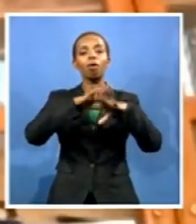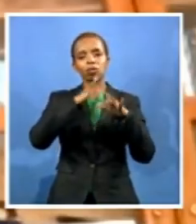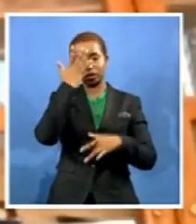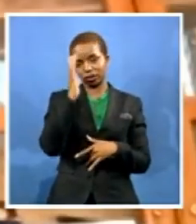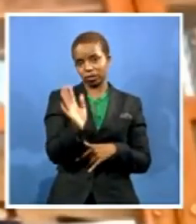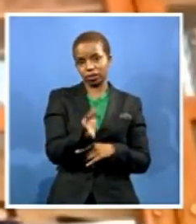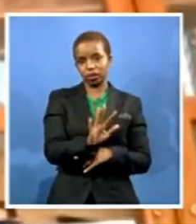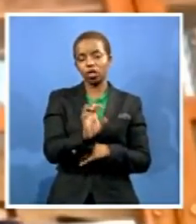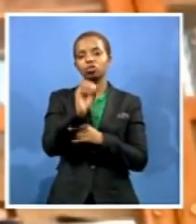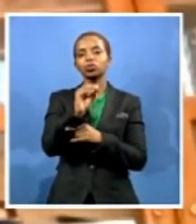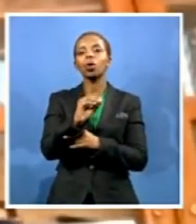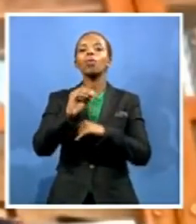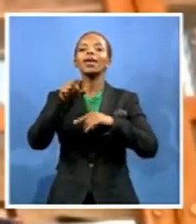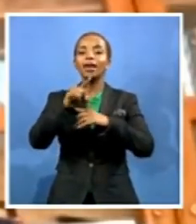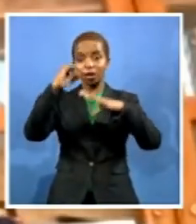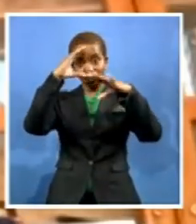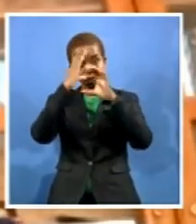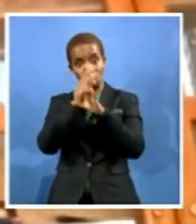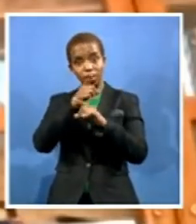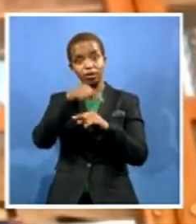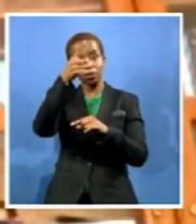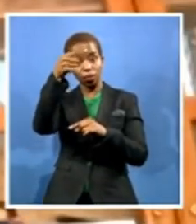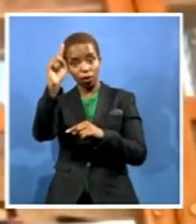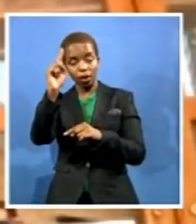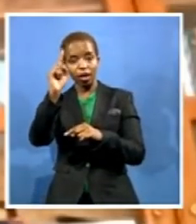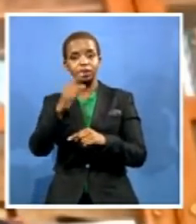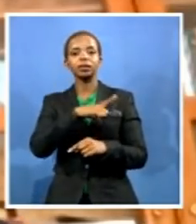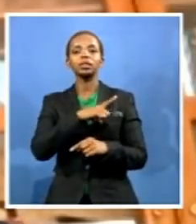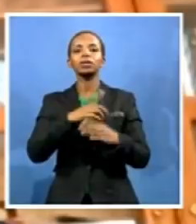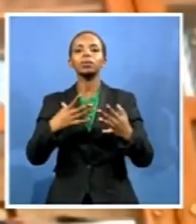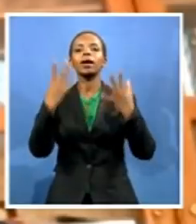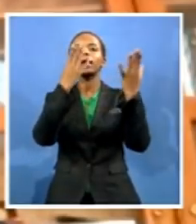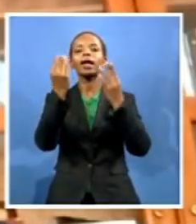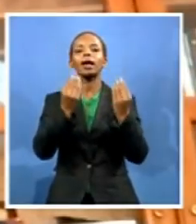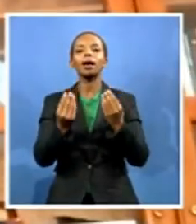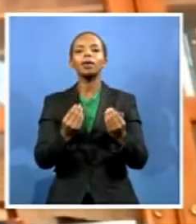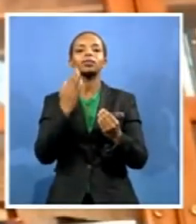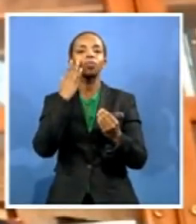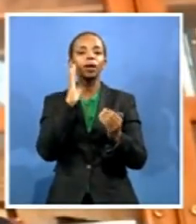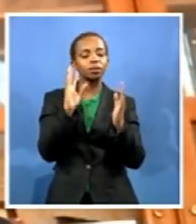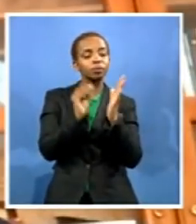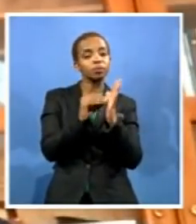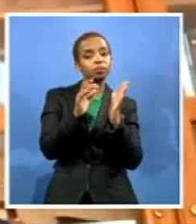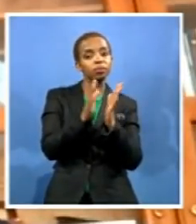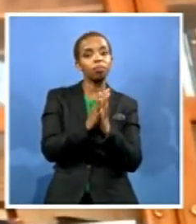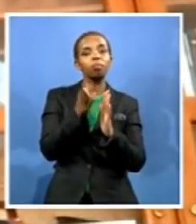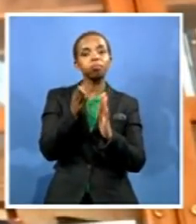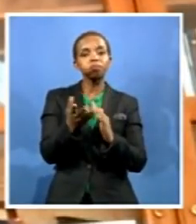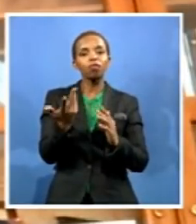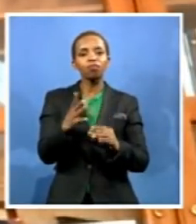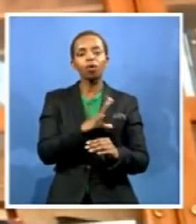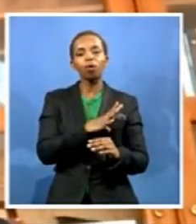numbers that we have fed in have actually been in place for a while and we observe the changing pattern of